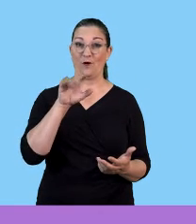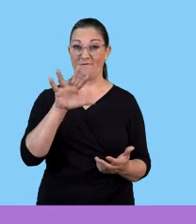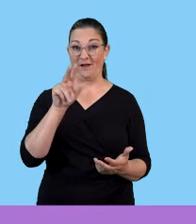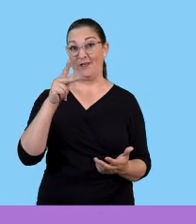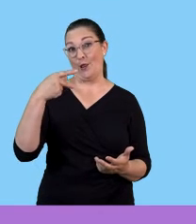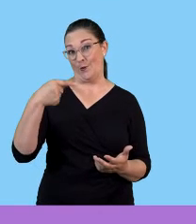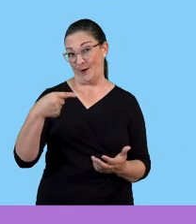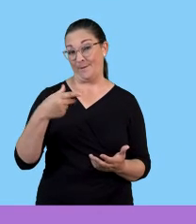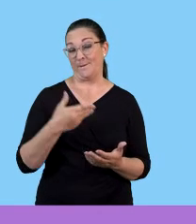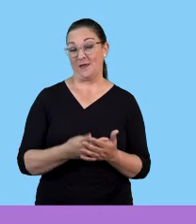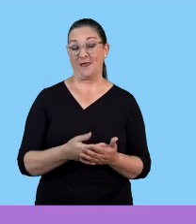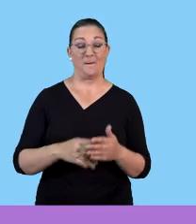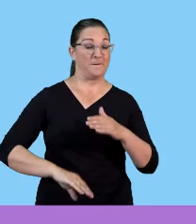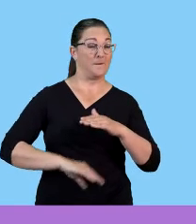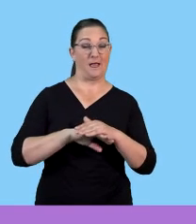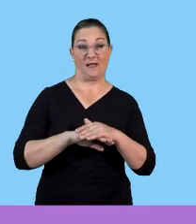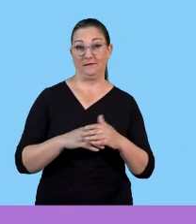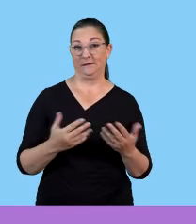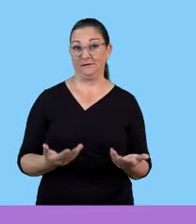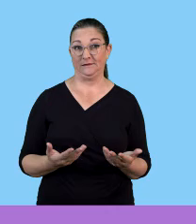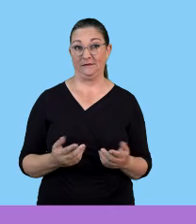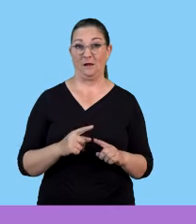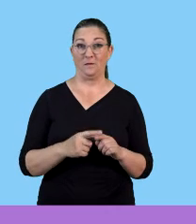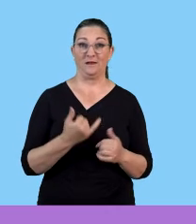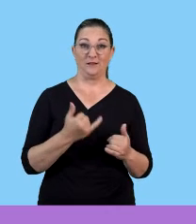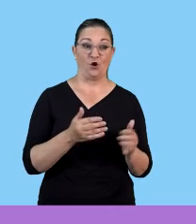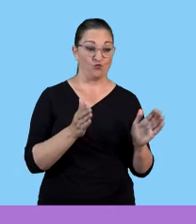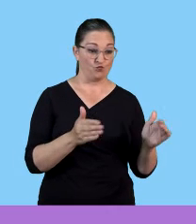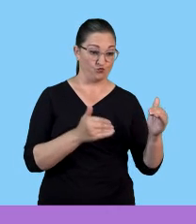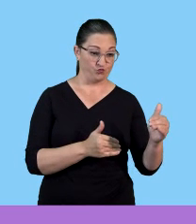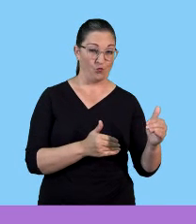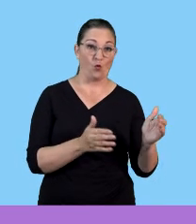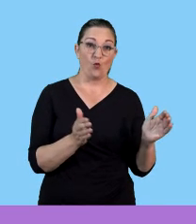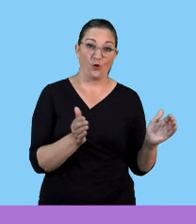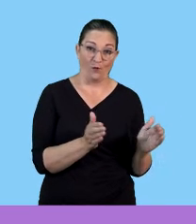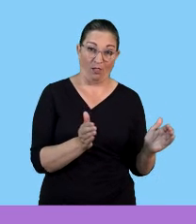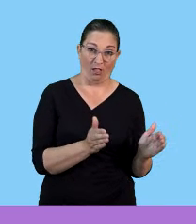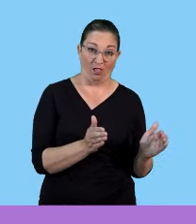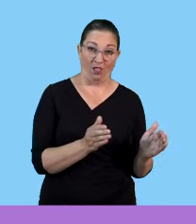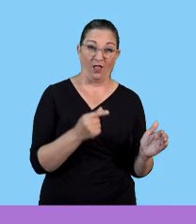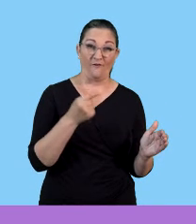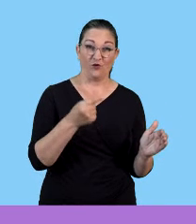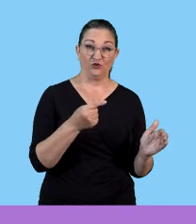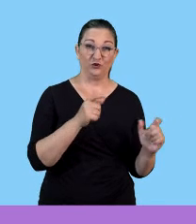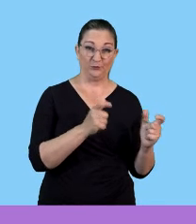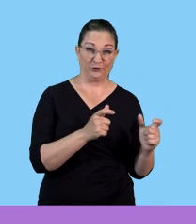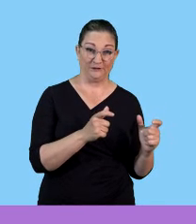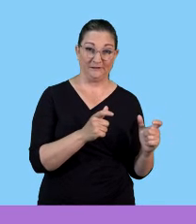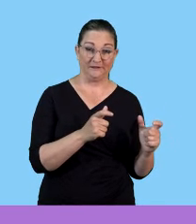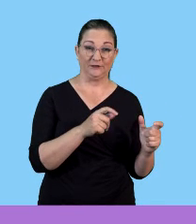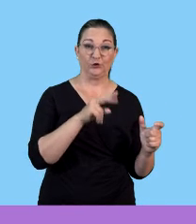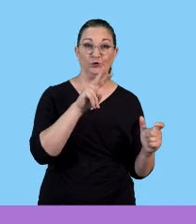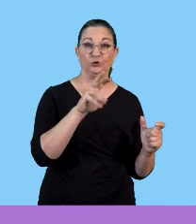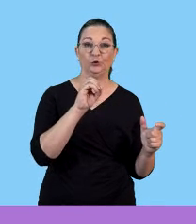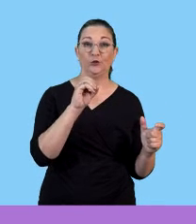3.5 kilograms. All right. Mass. If each small box of ginger biscuits